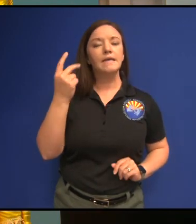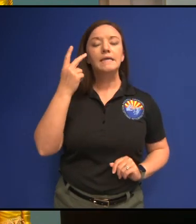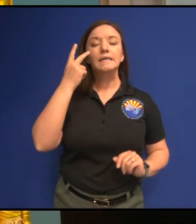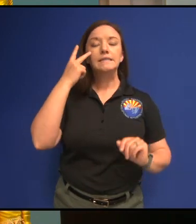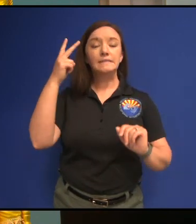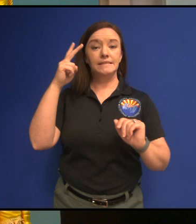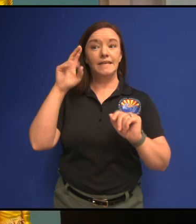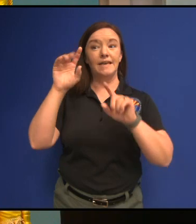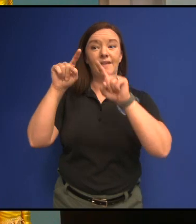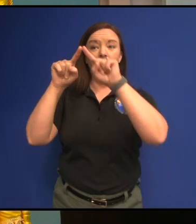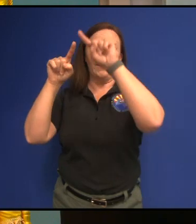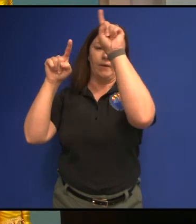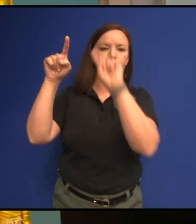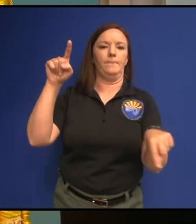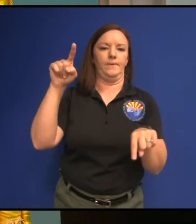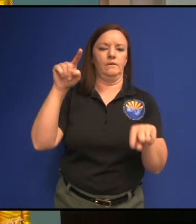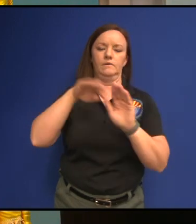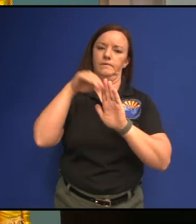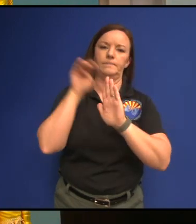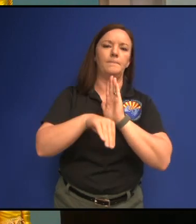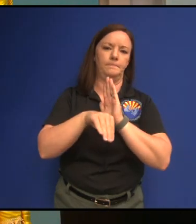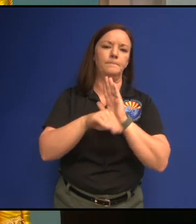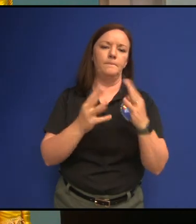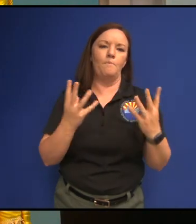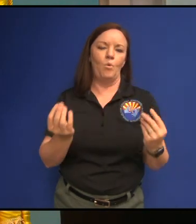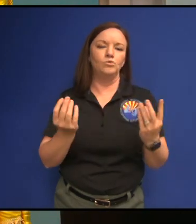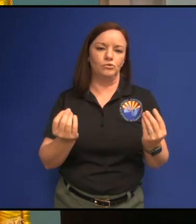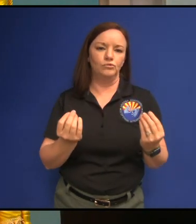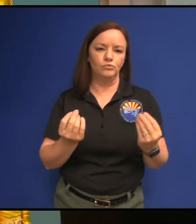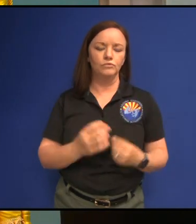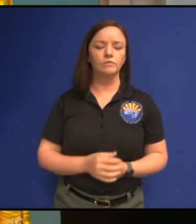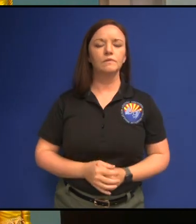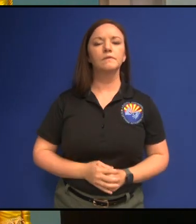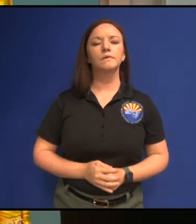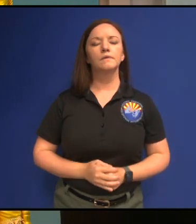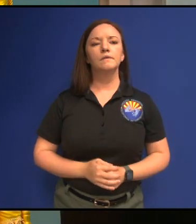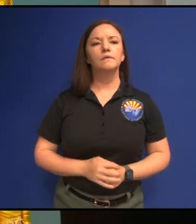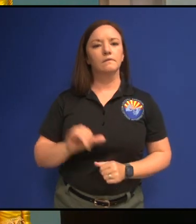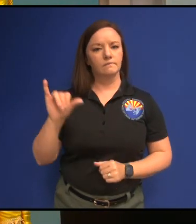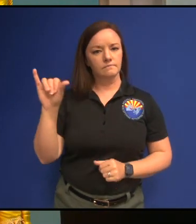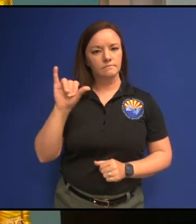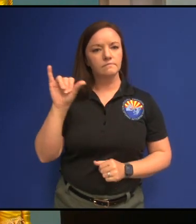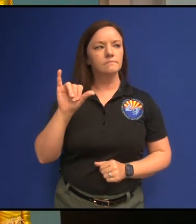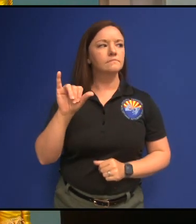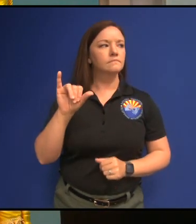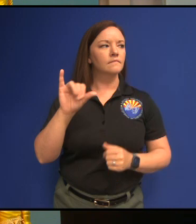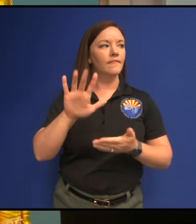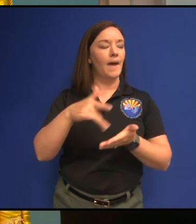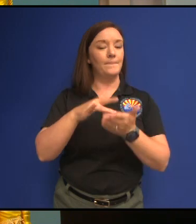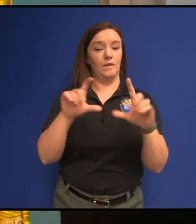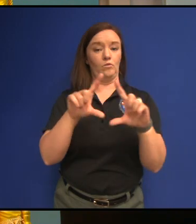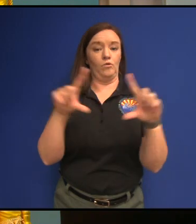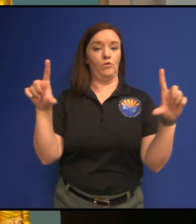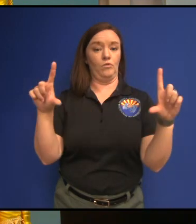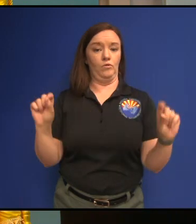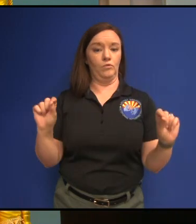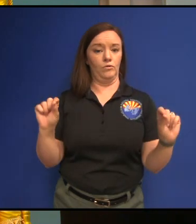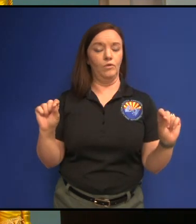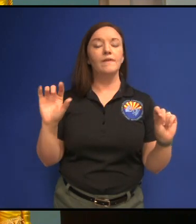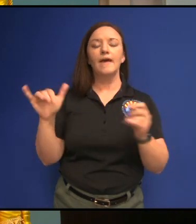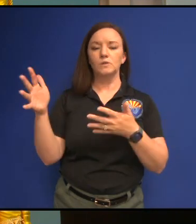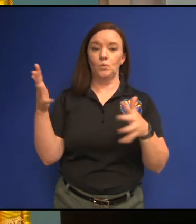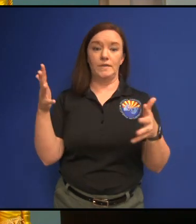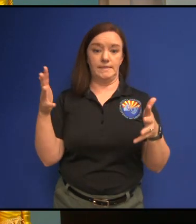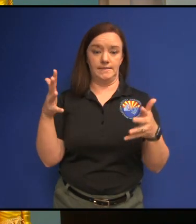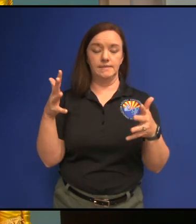sharp downtrend in the available moisture in the atmosphere, as well as if we look at this middle plot here, these are our winds. We can